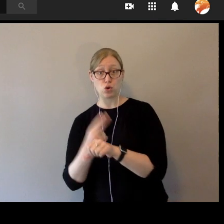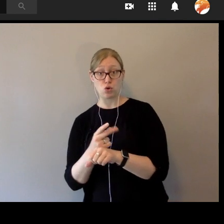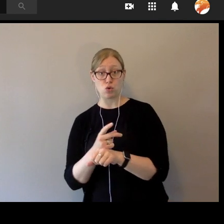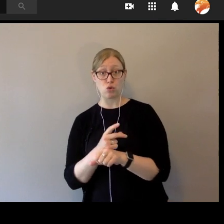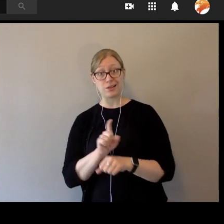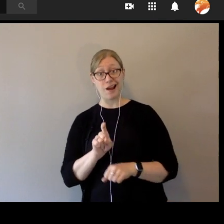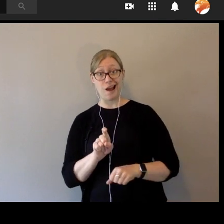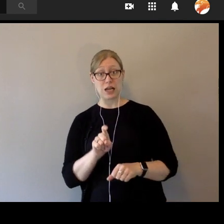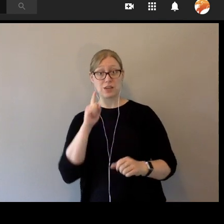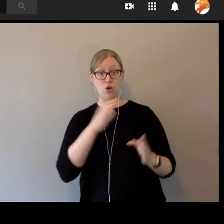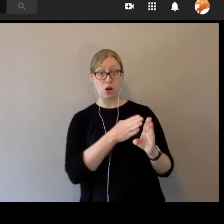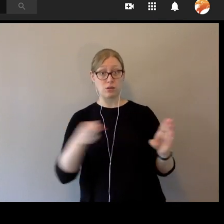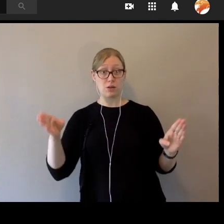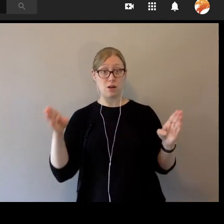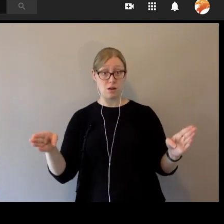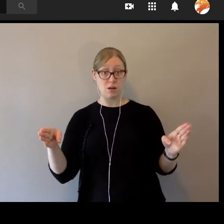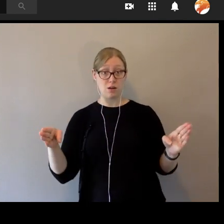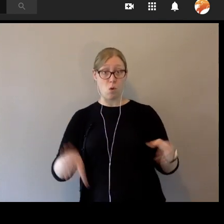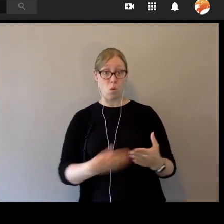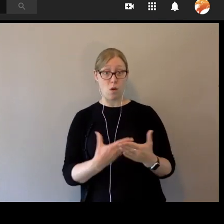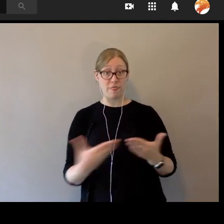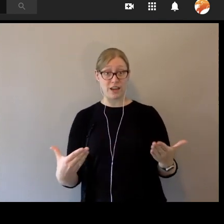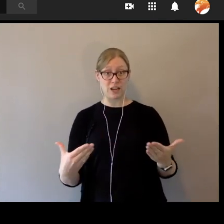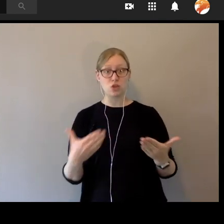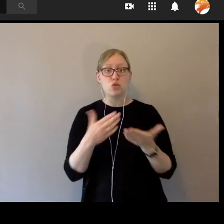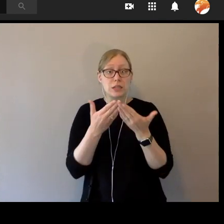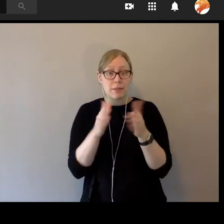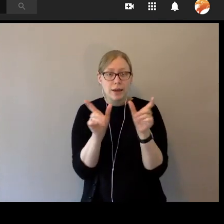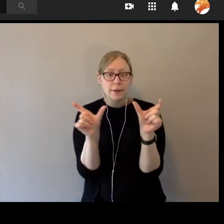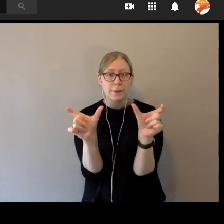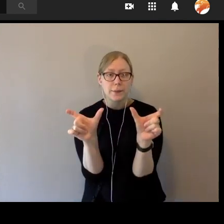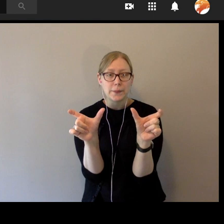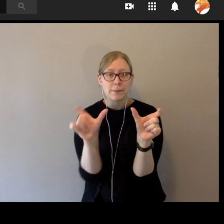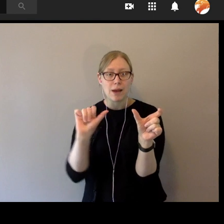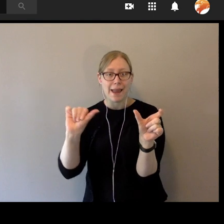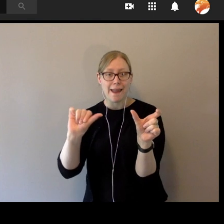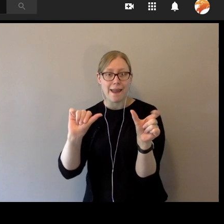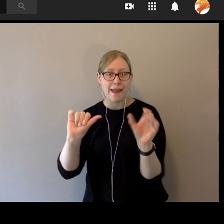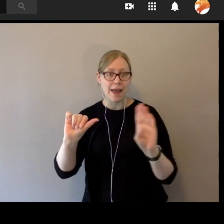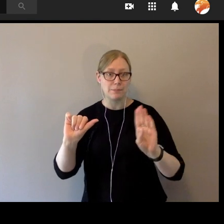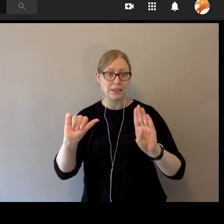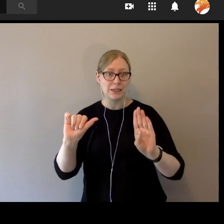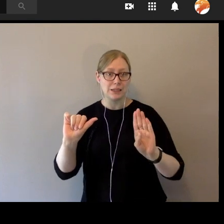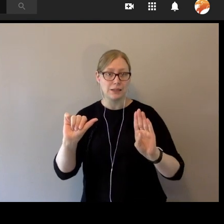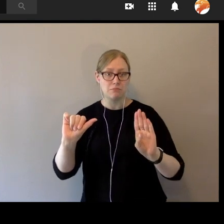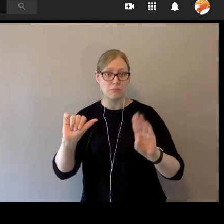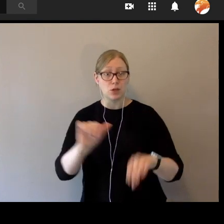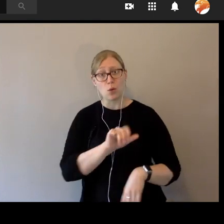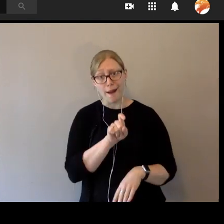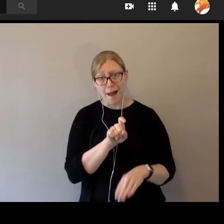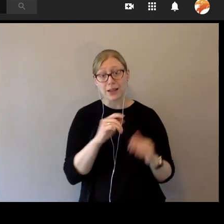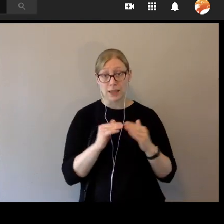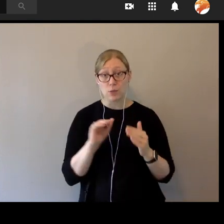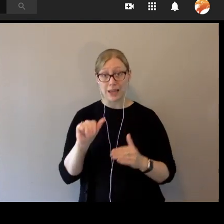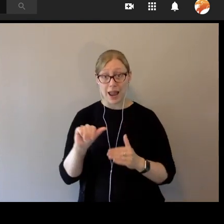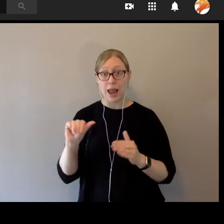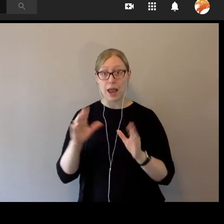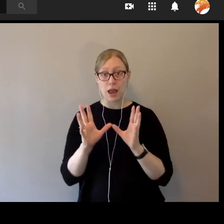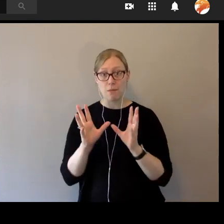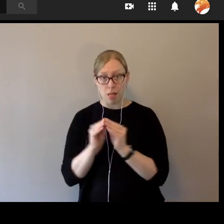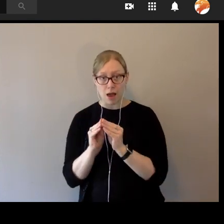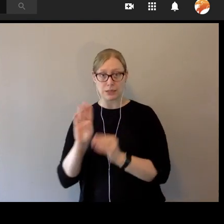call this side A and this side B. And clearly everybody sees that x equals A plus B.